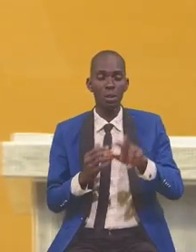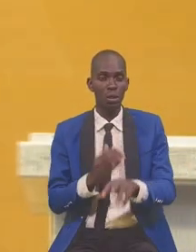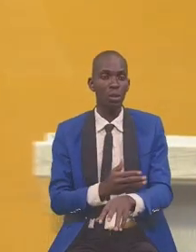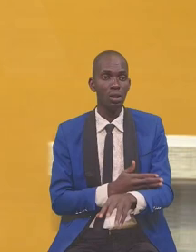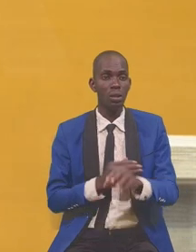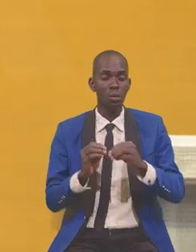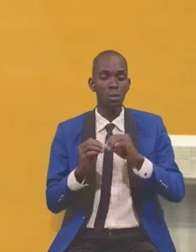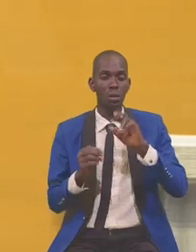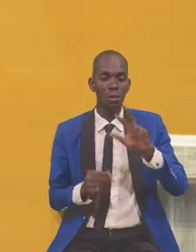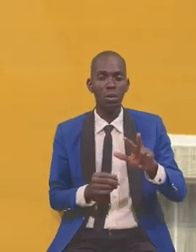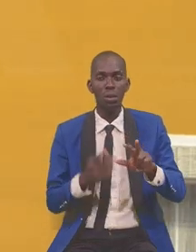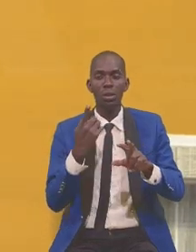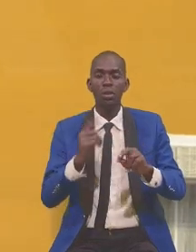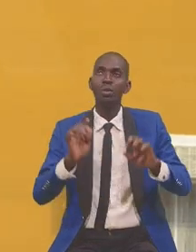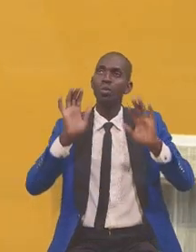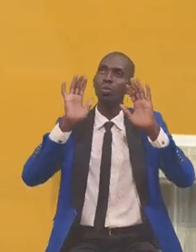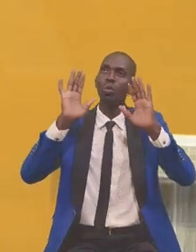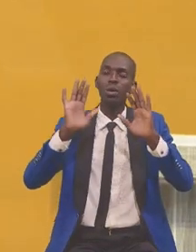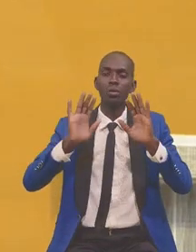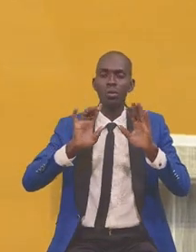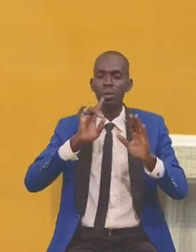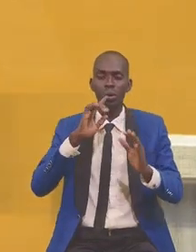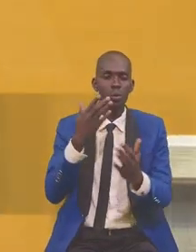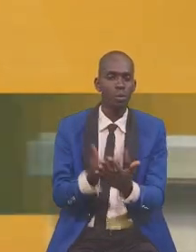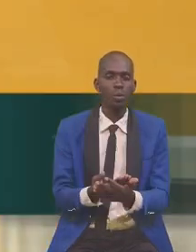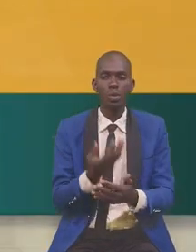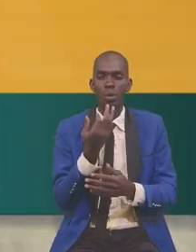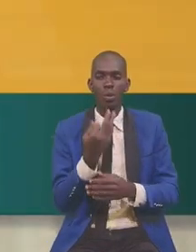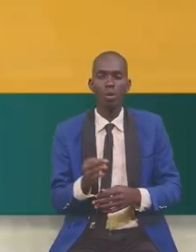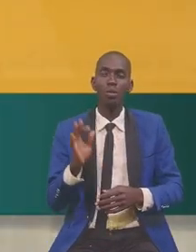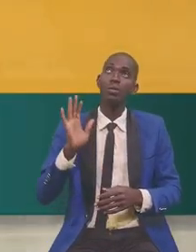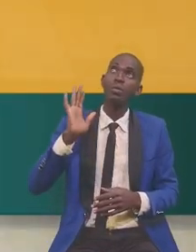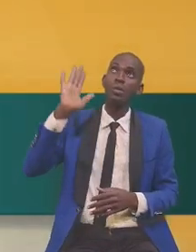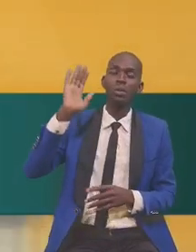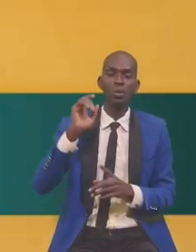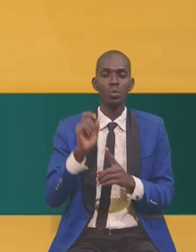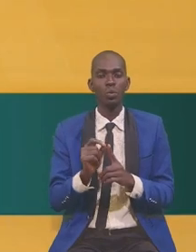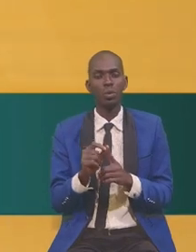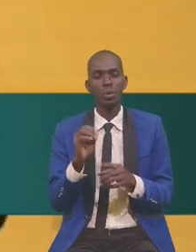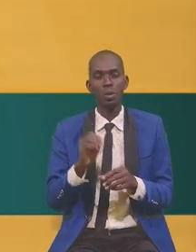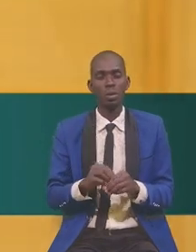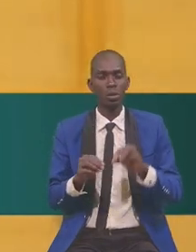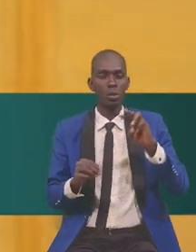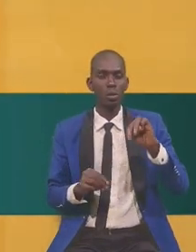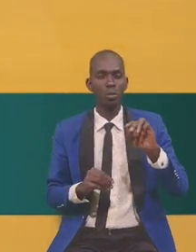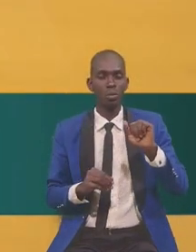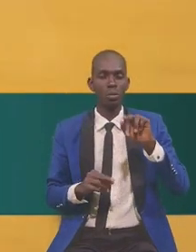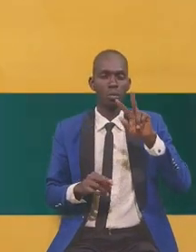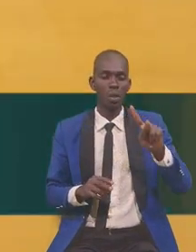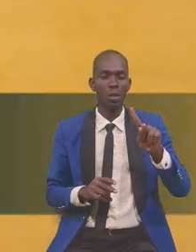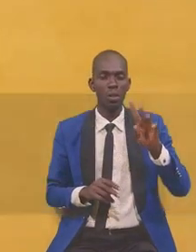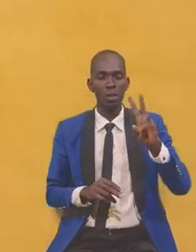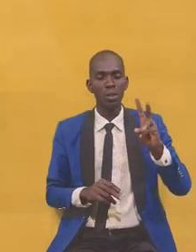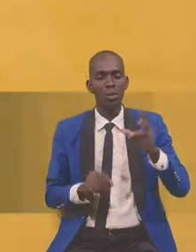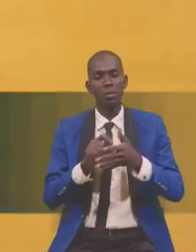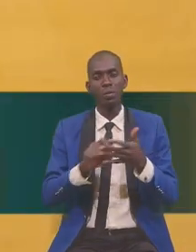Number three, the wonderful confirmation of his word. In Mark chapter 16, reading from verse